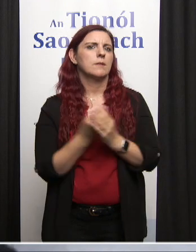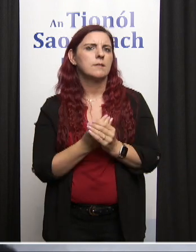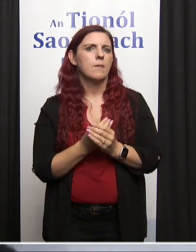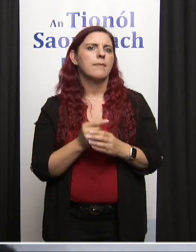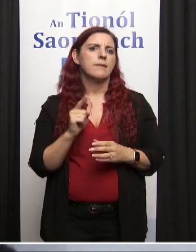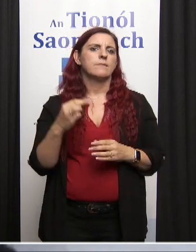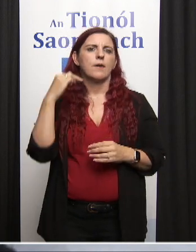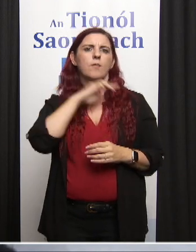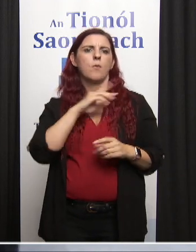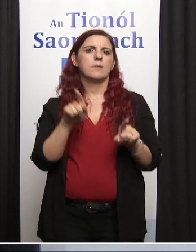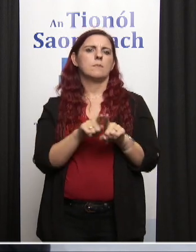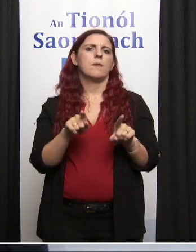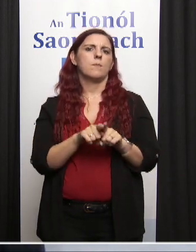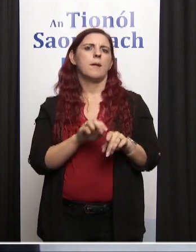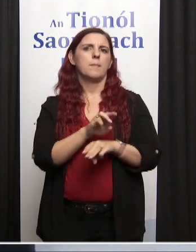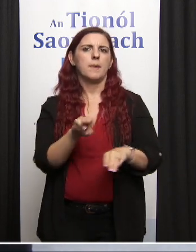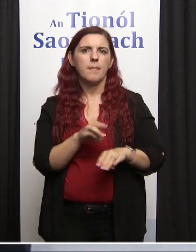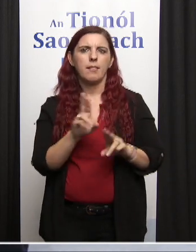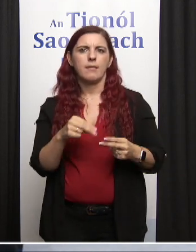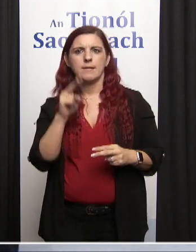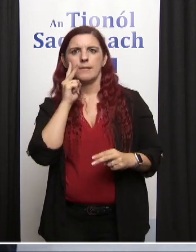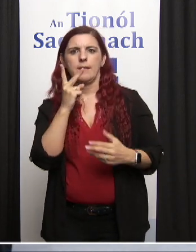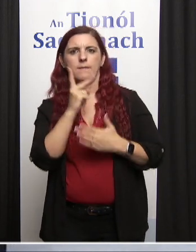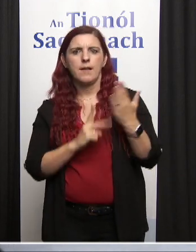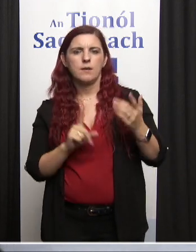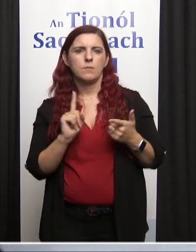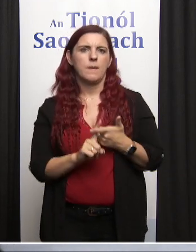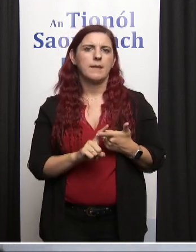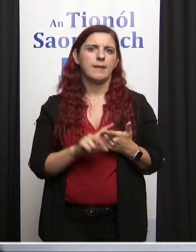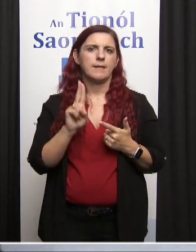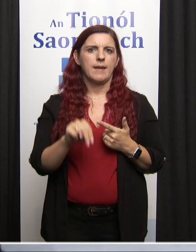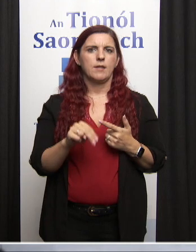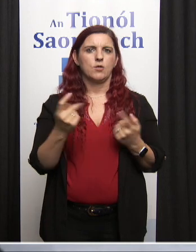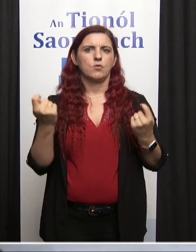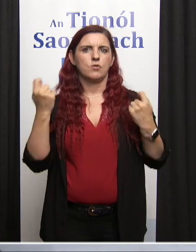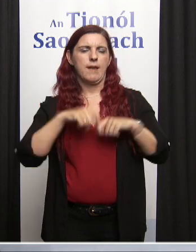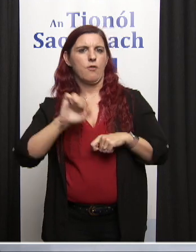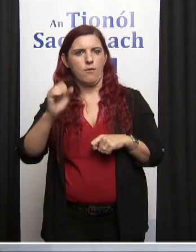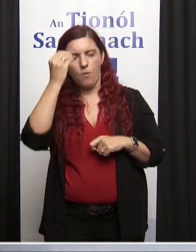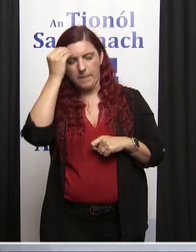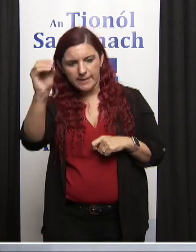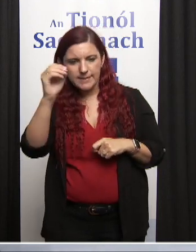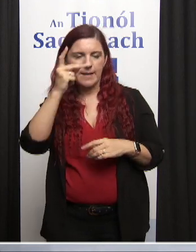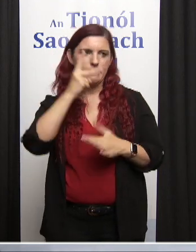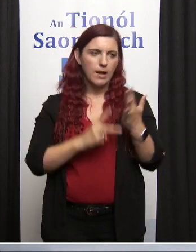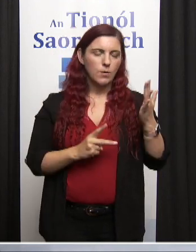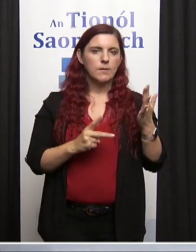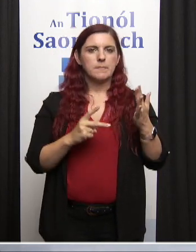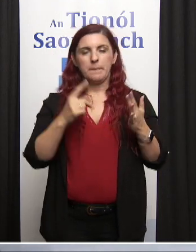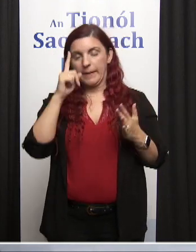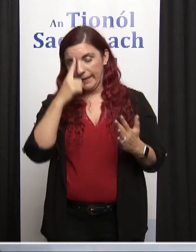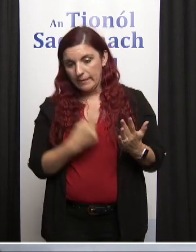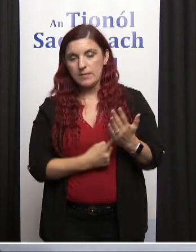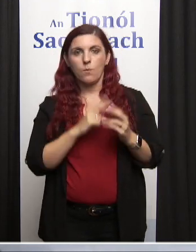where people can feel valued, they can share their opinions and beliefs